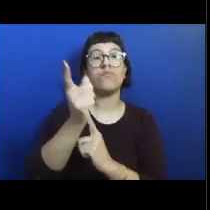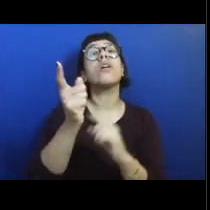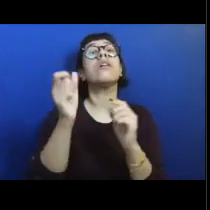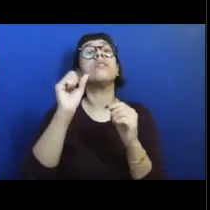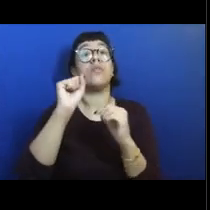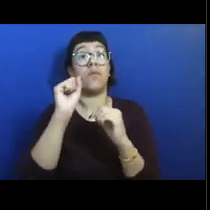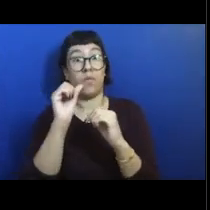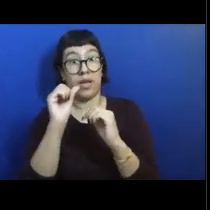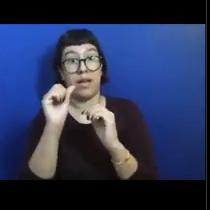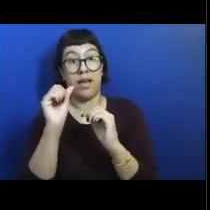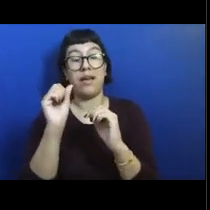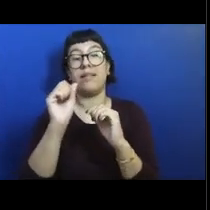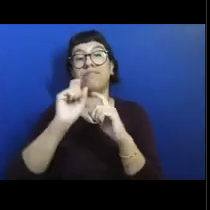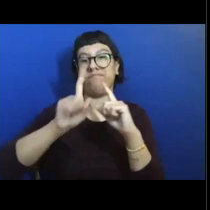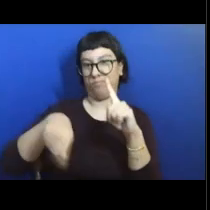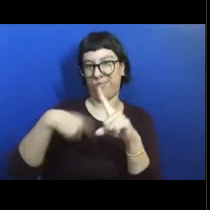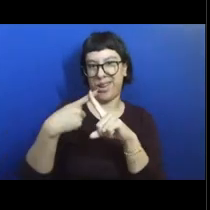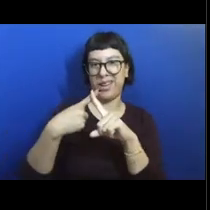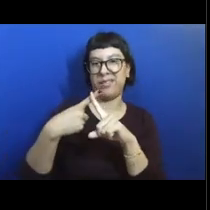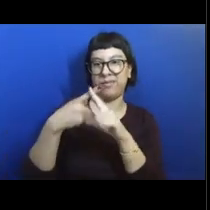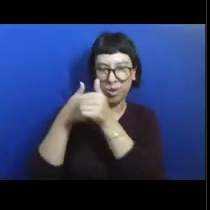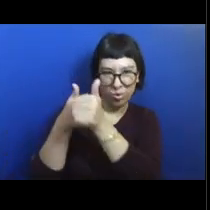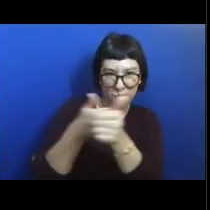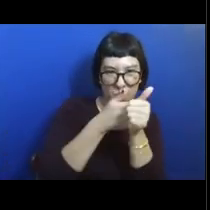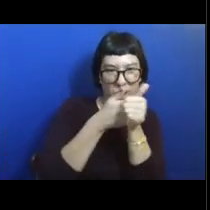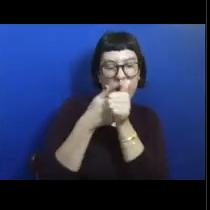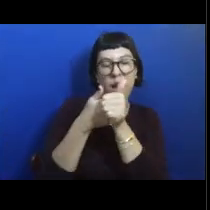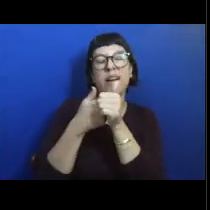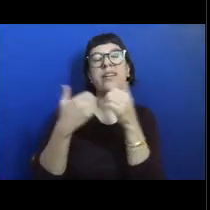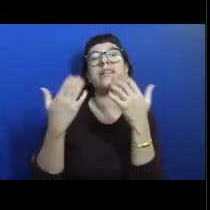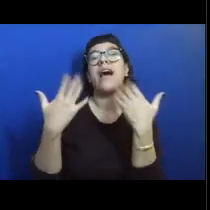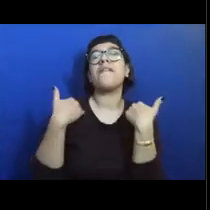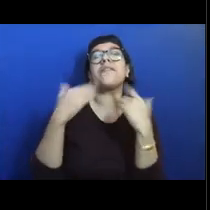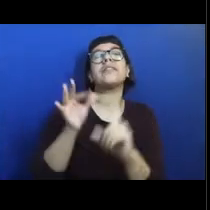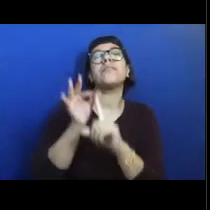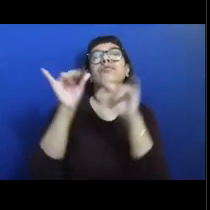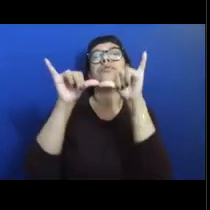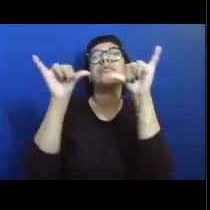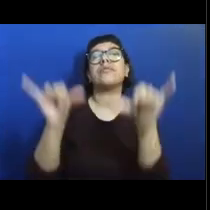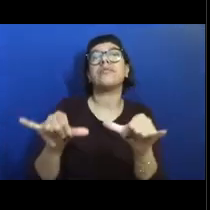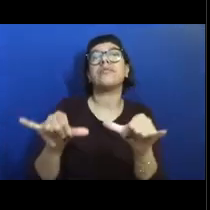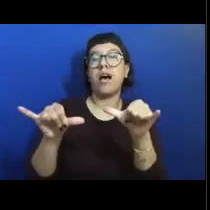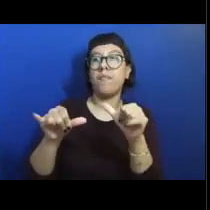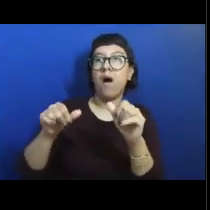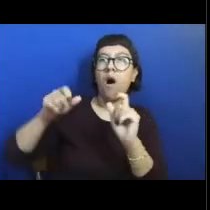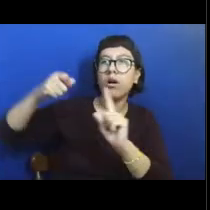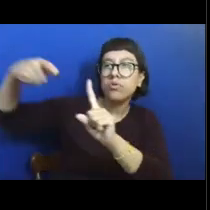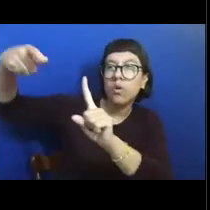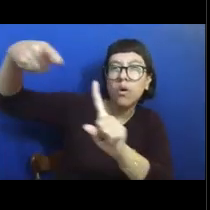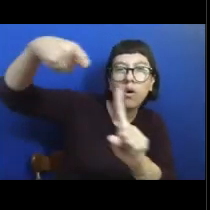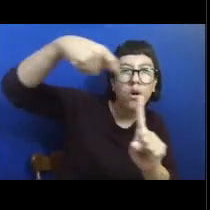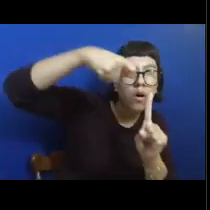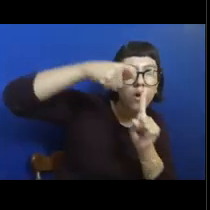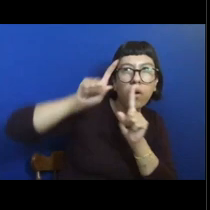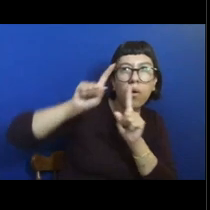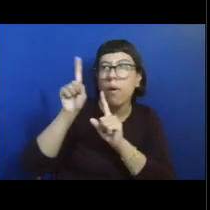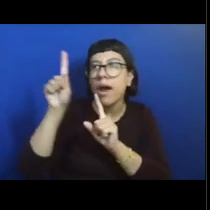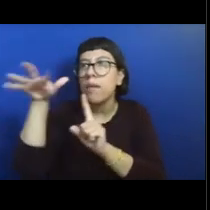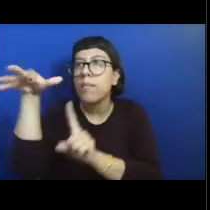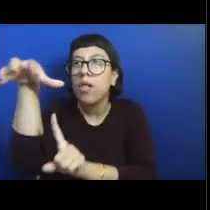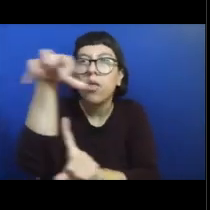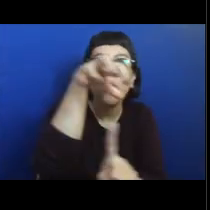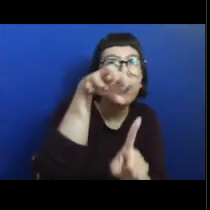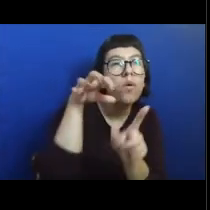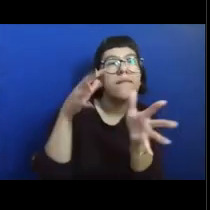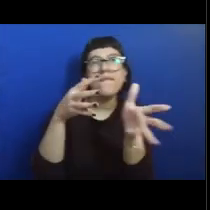is sending the signal back to us, we have to track it. There's a special system that follows the balloon. And that way we know where it's going and how fast